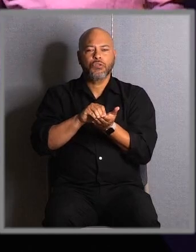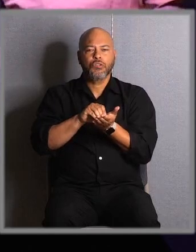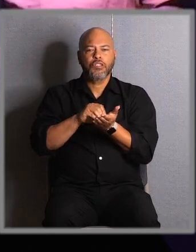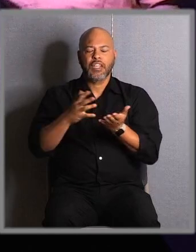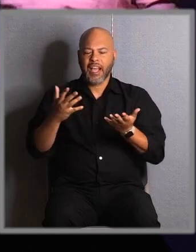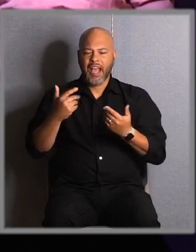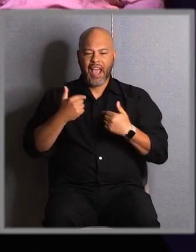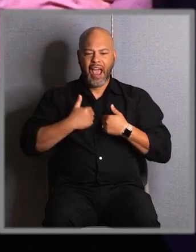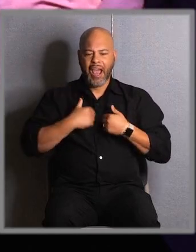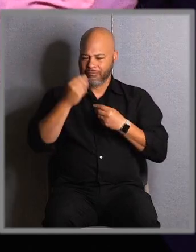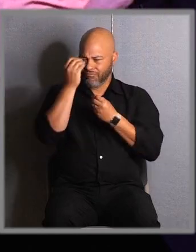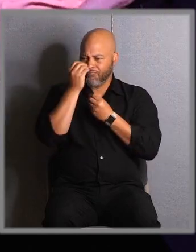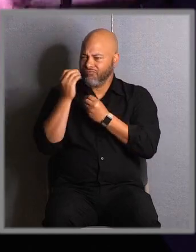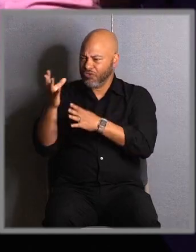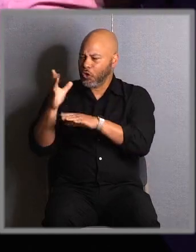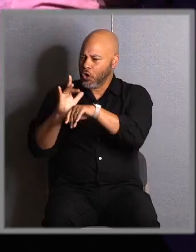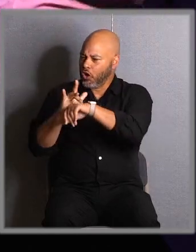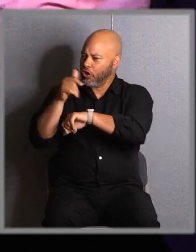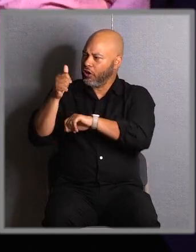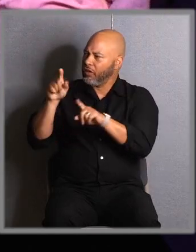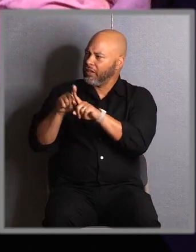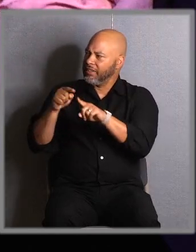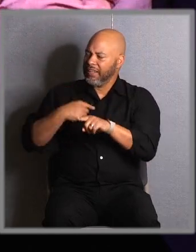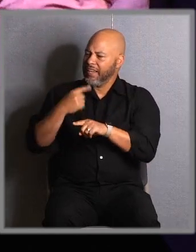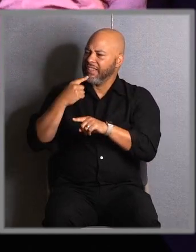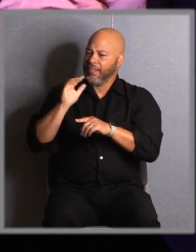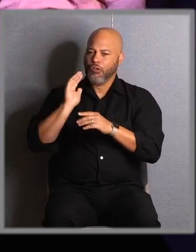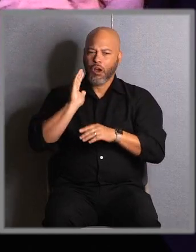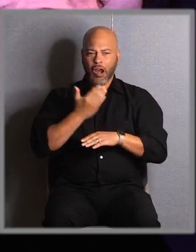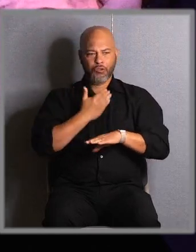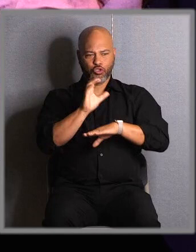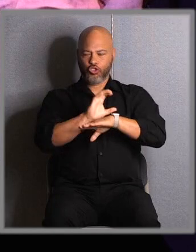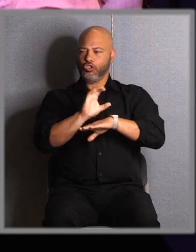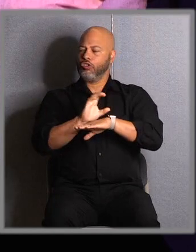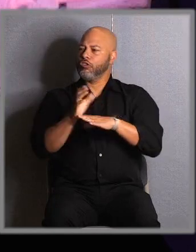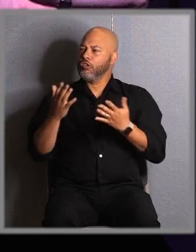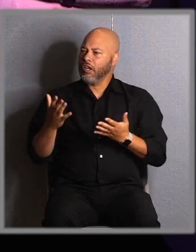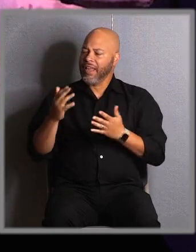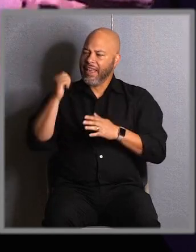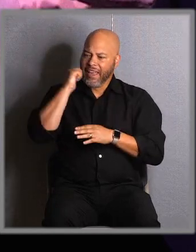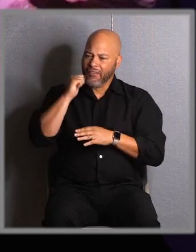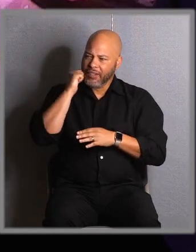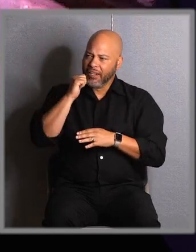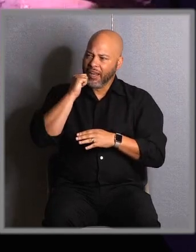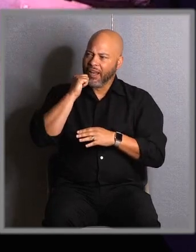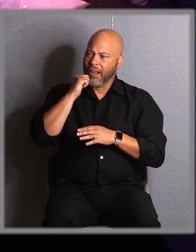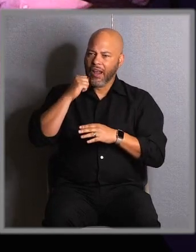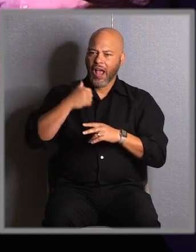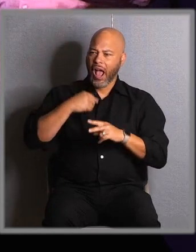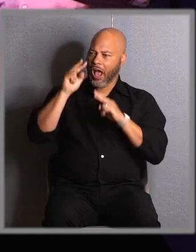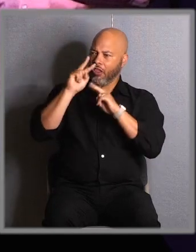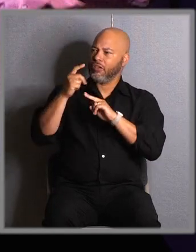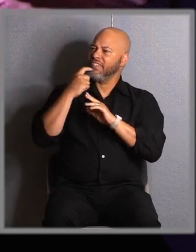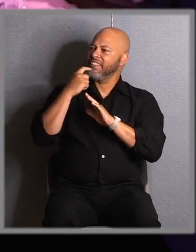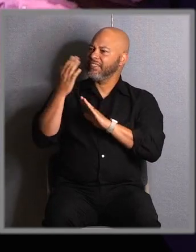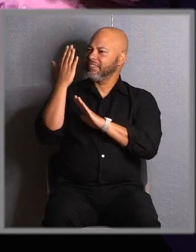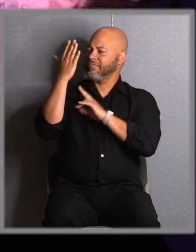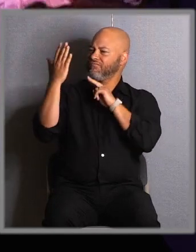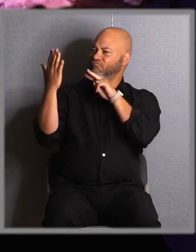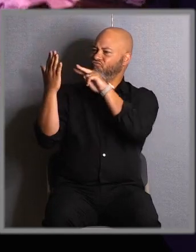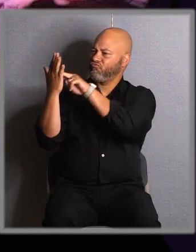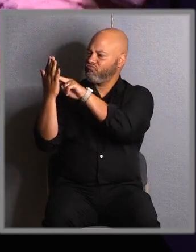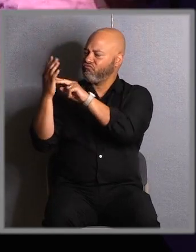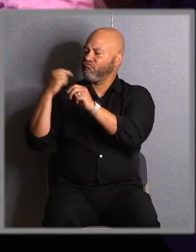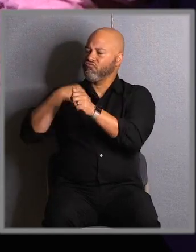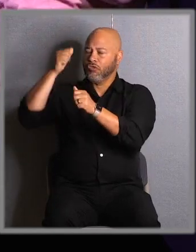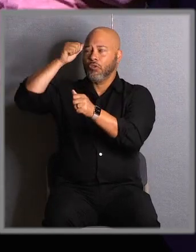I was saying to you earlier, as I have said to our congregation, that every day that I look into the mirror, I remember